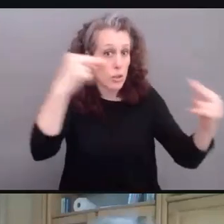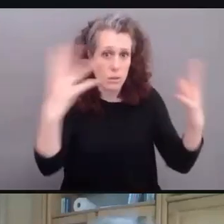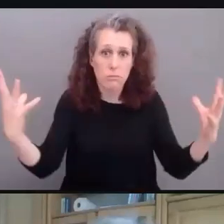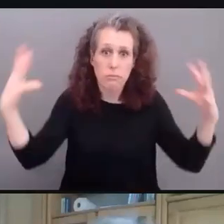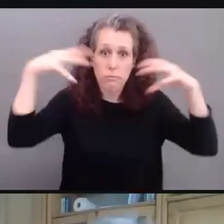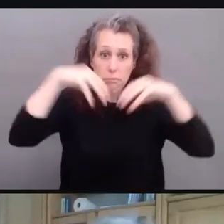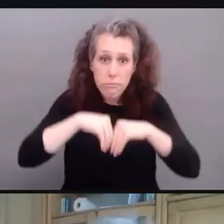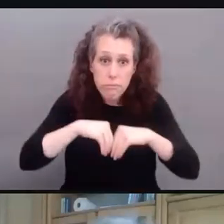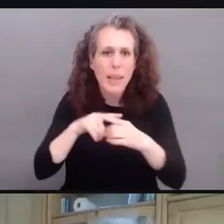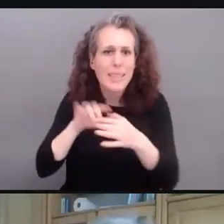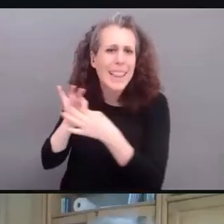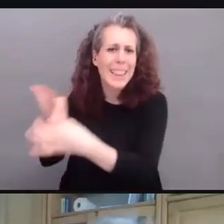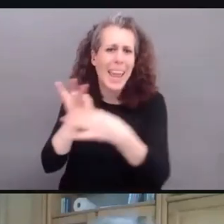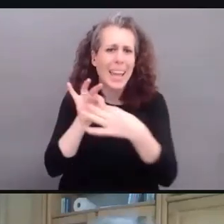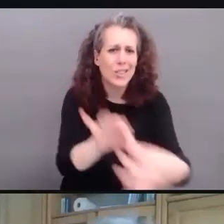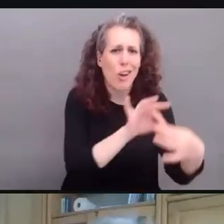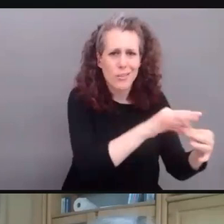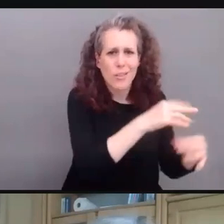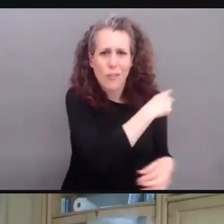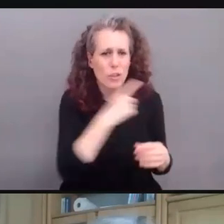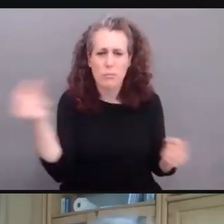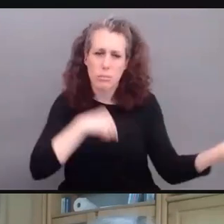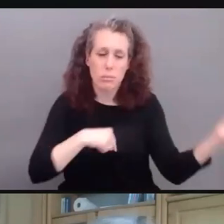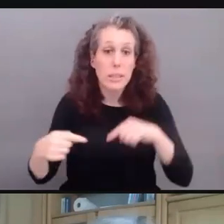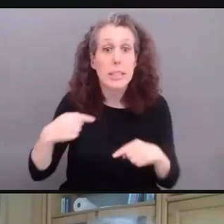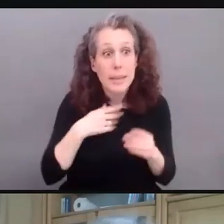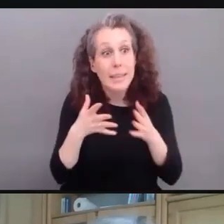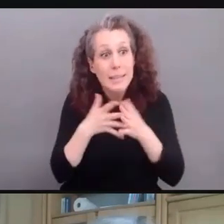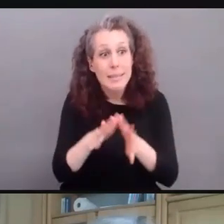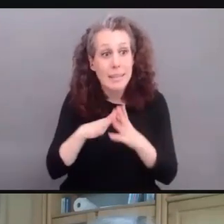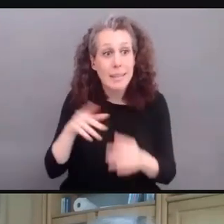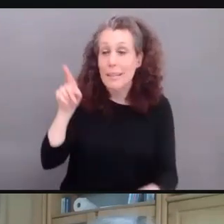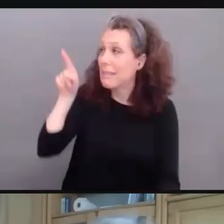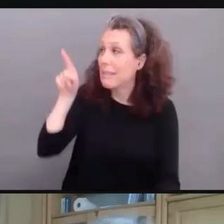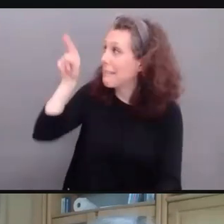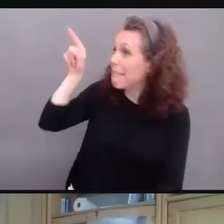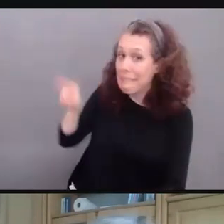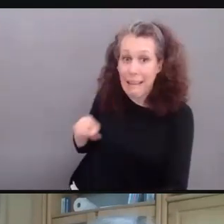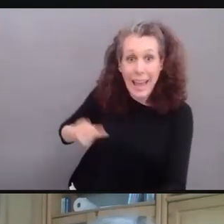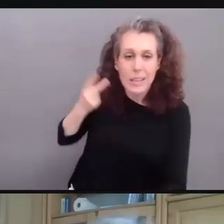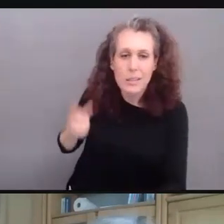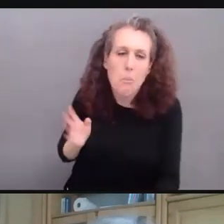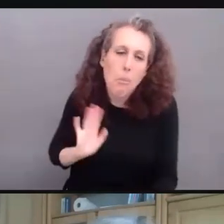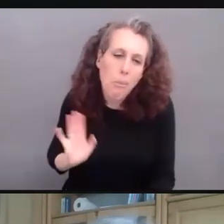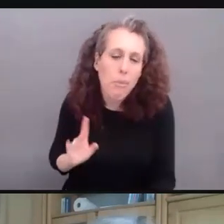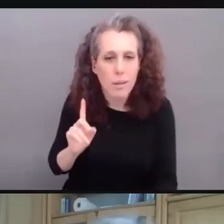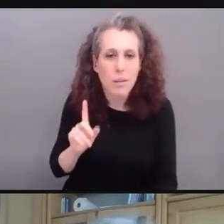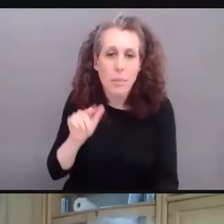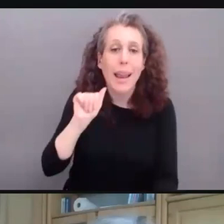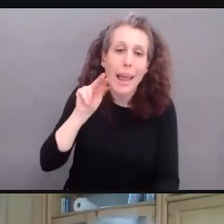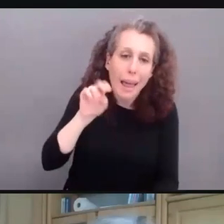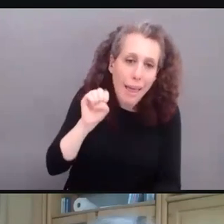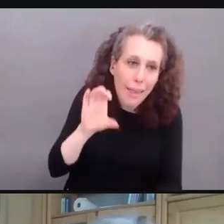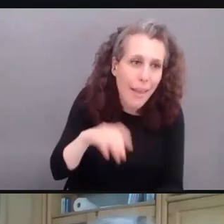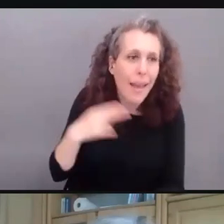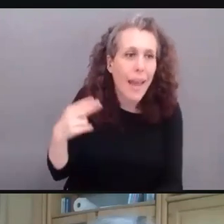officers. I don't want to read it out again, only maybe the key organizations as ANEC, Age